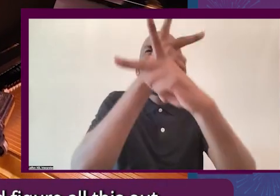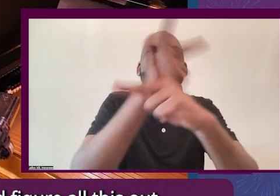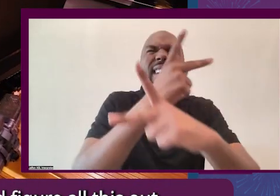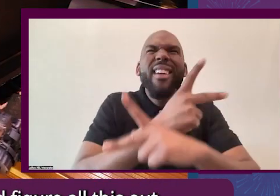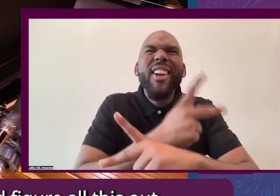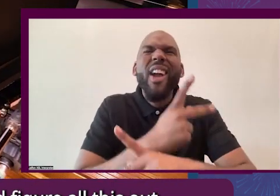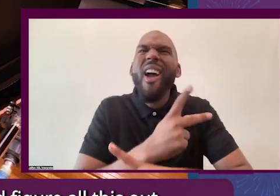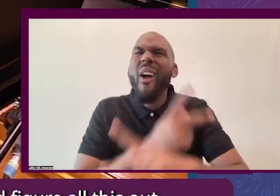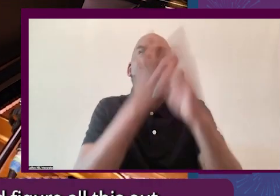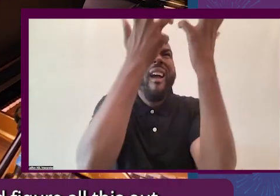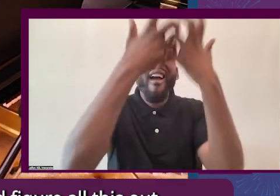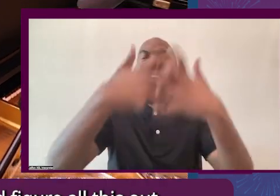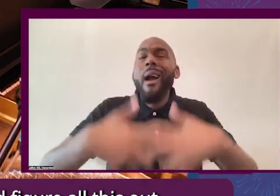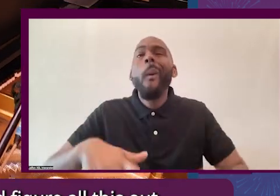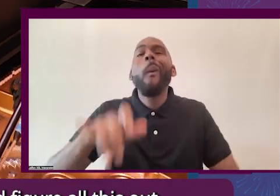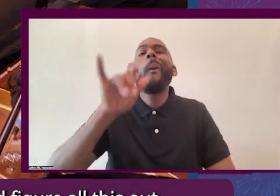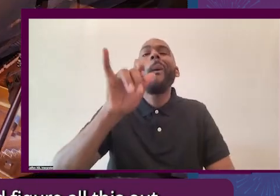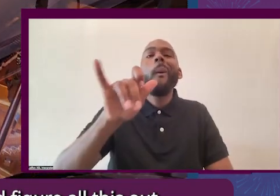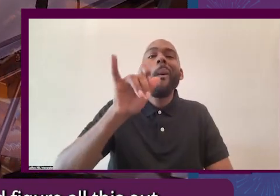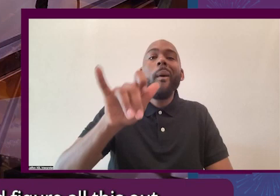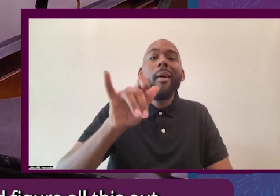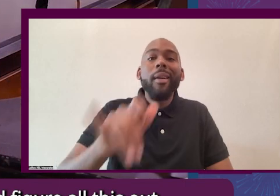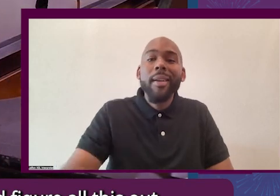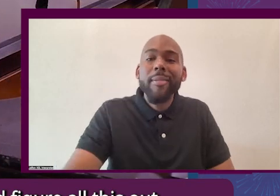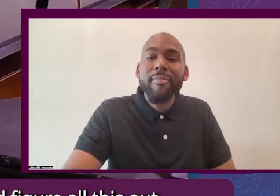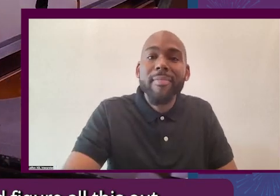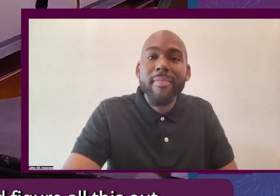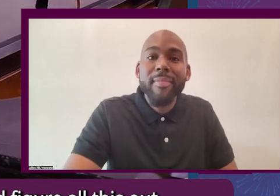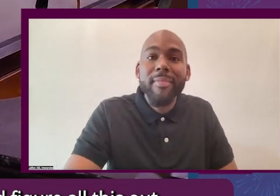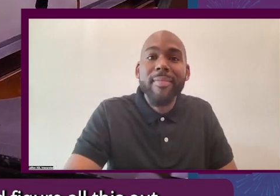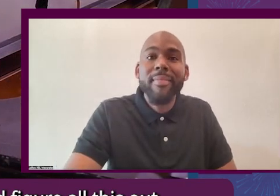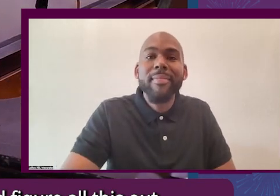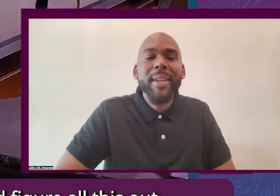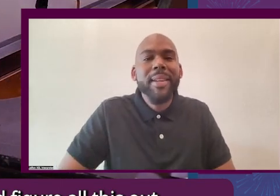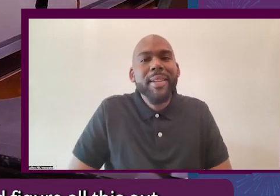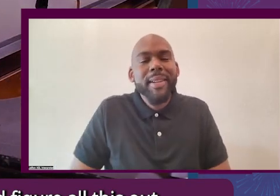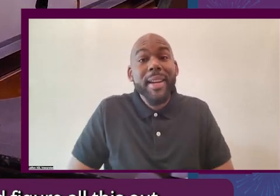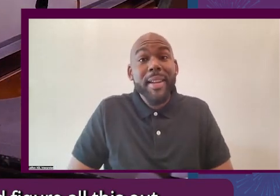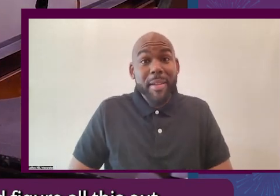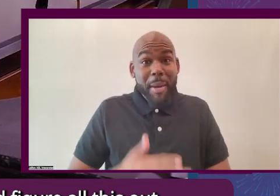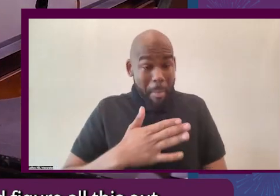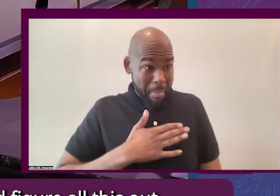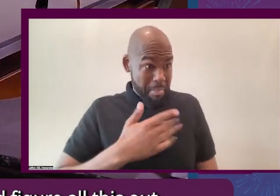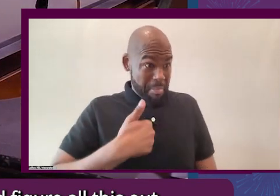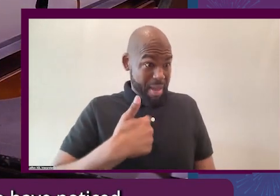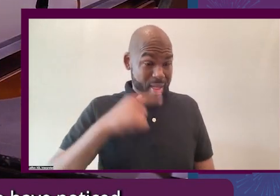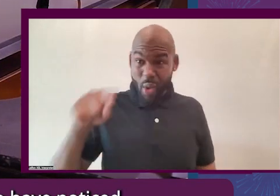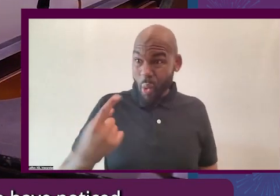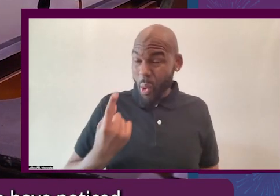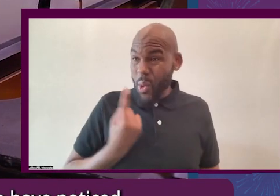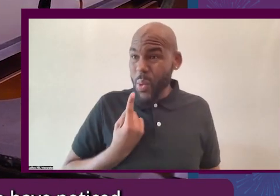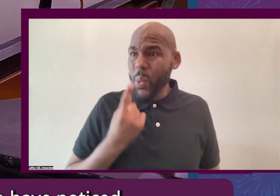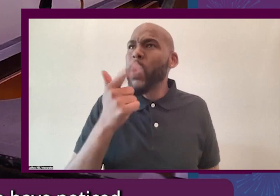way to crack the code and figure all this out. Are we in love or stuck in games you're playing?